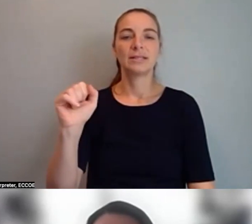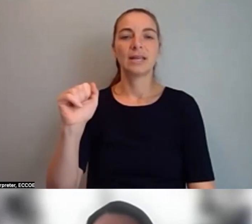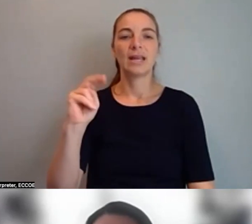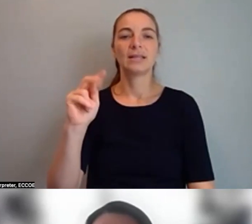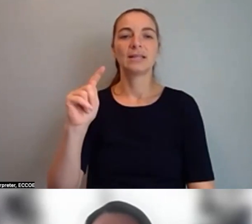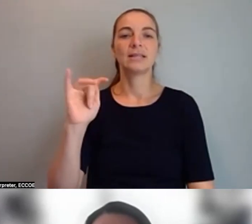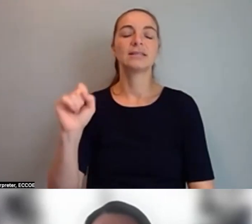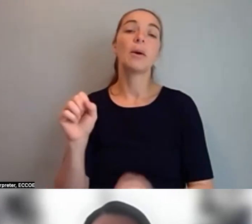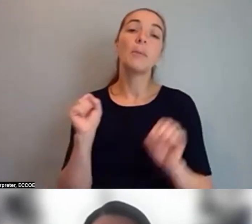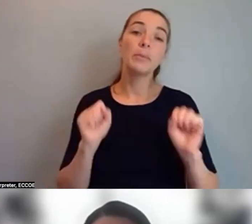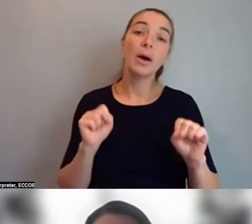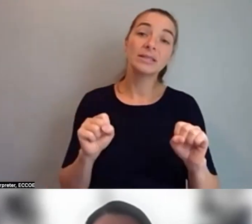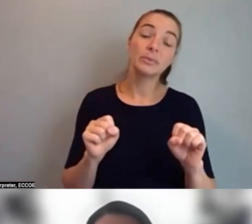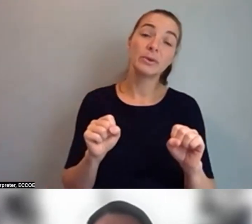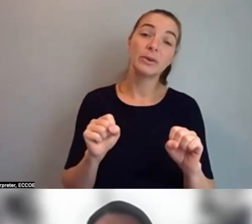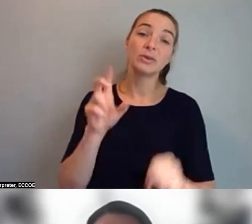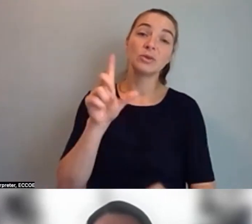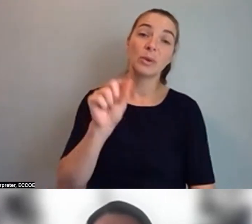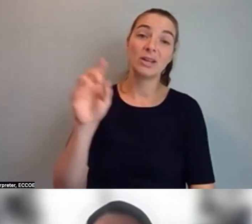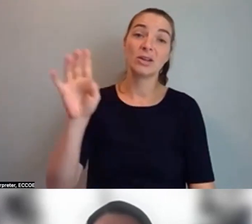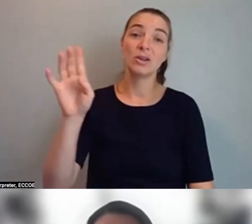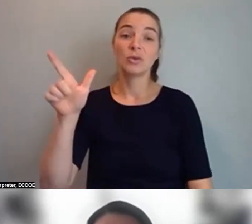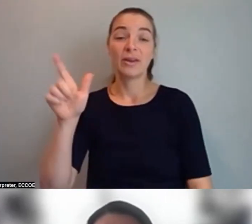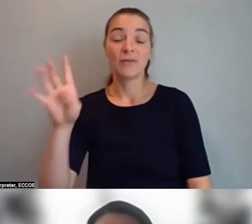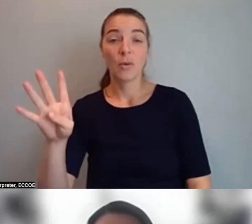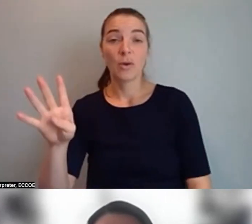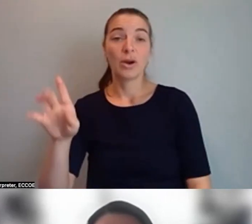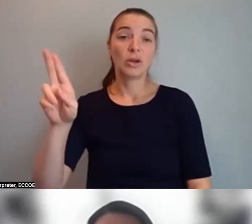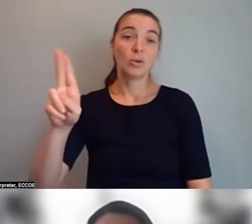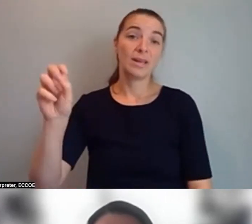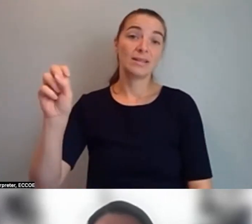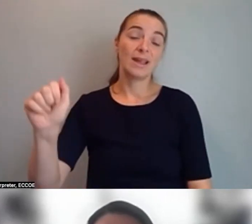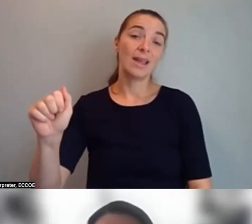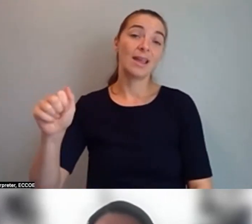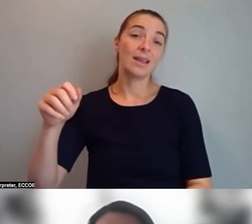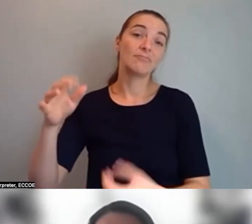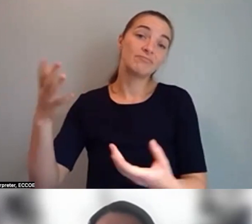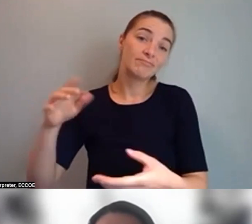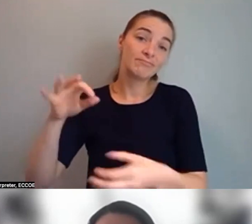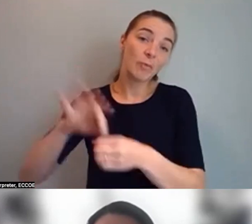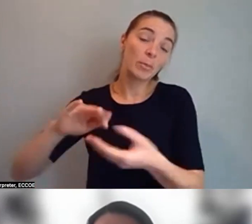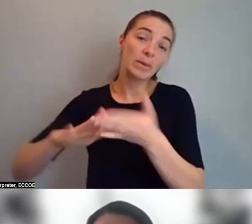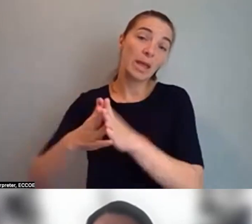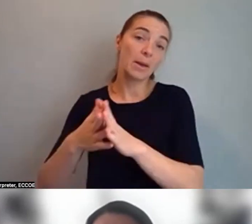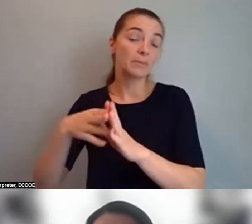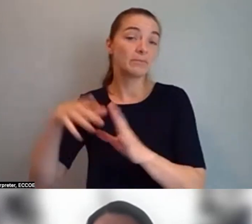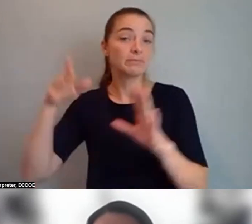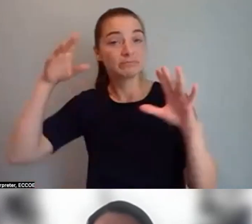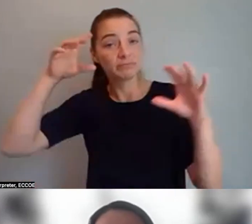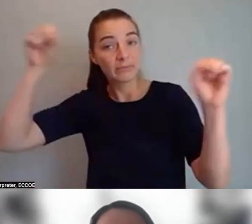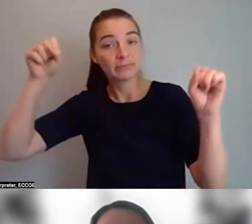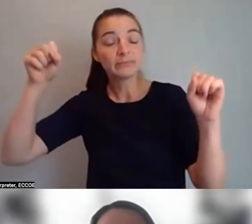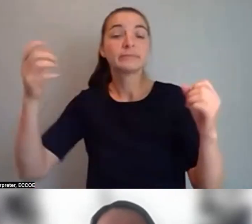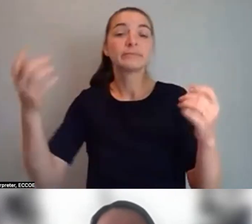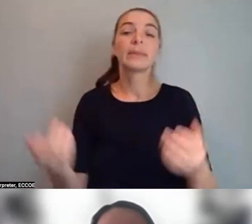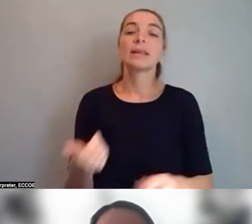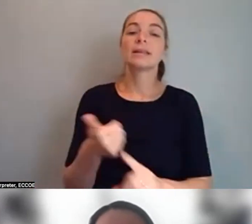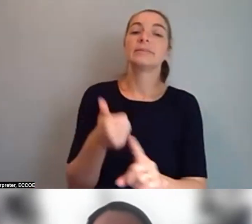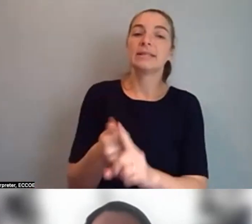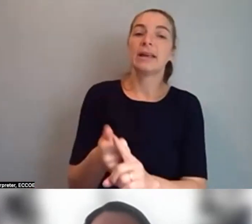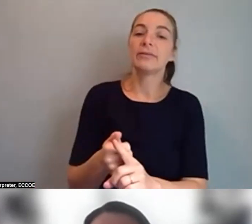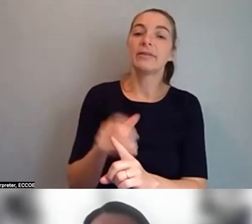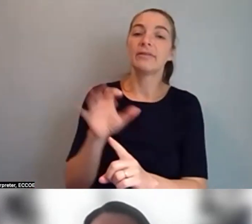candidate and was successfully reelected to Florida as, as Florida's governor. The quote is, DeSantis campaigned as an